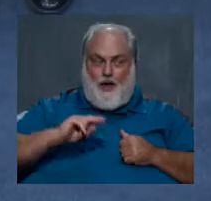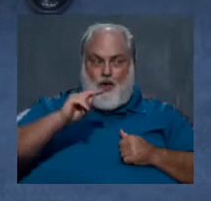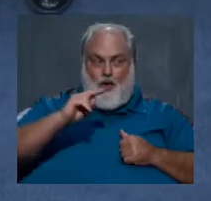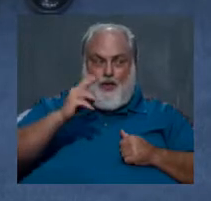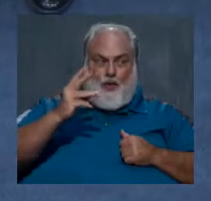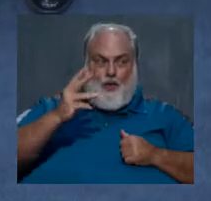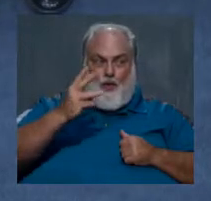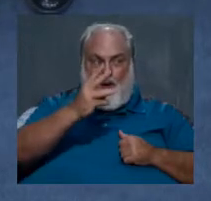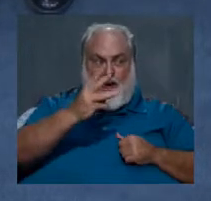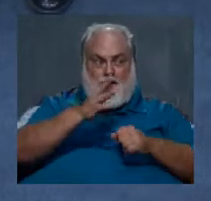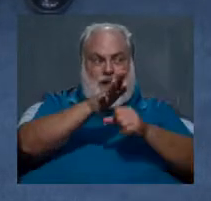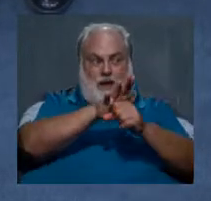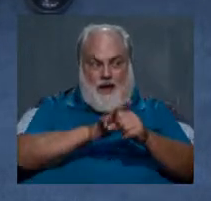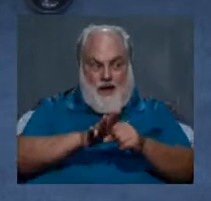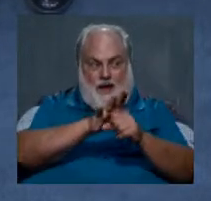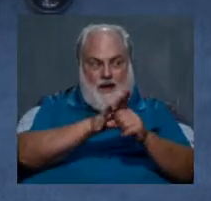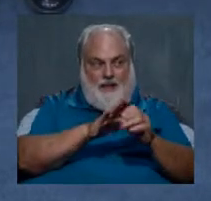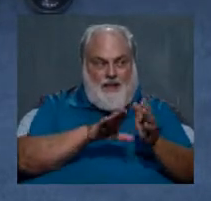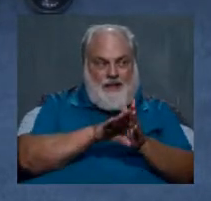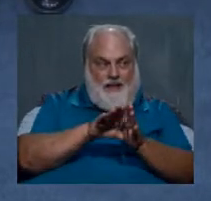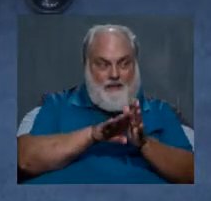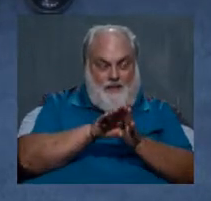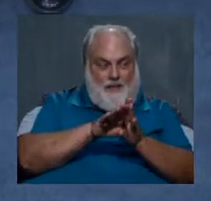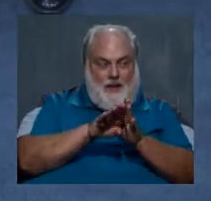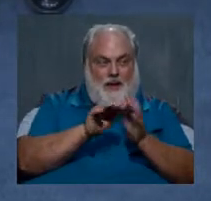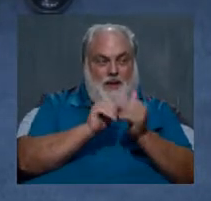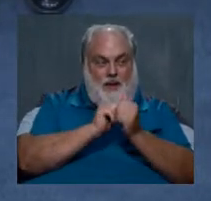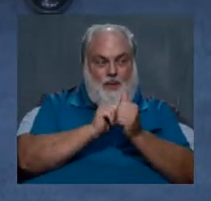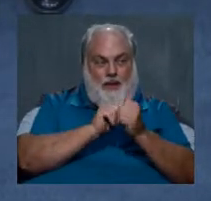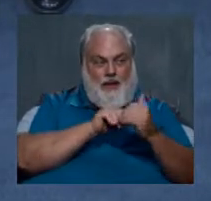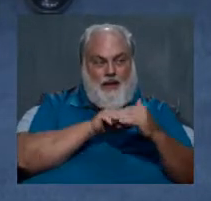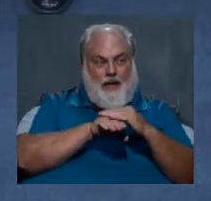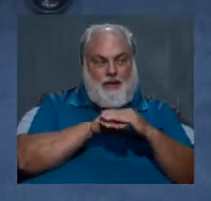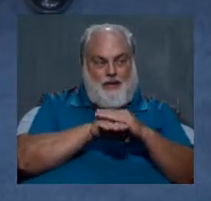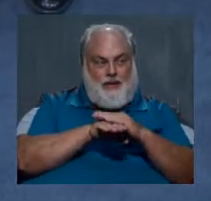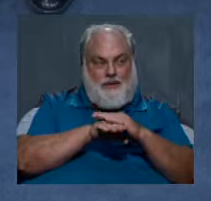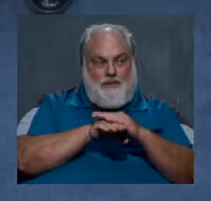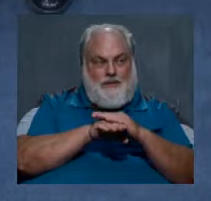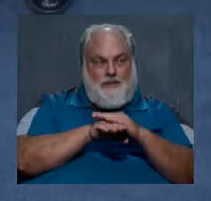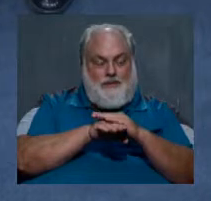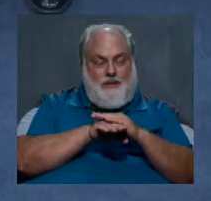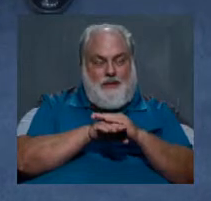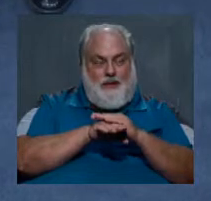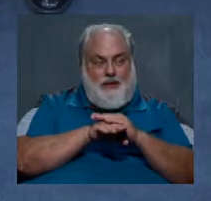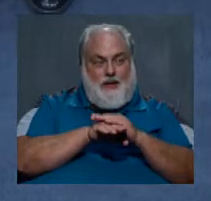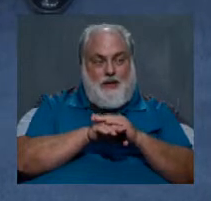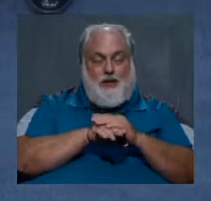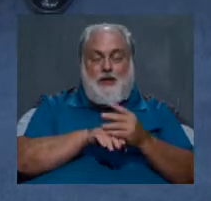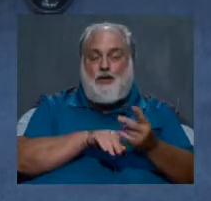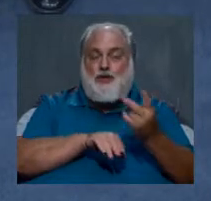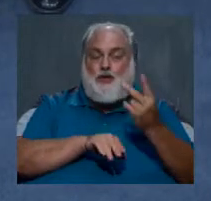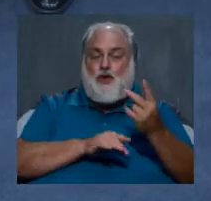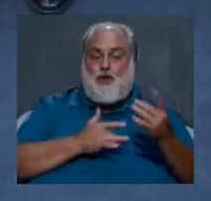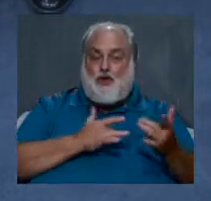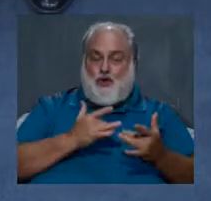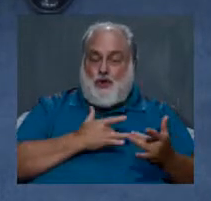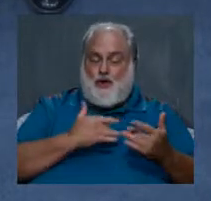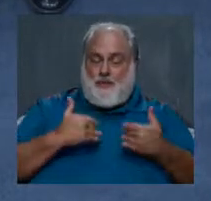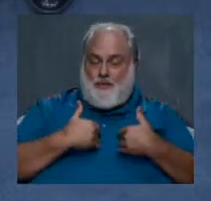northwest part of the development, right there at the entrance. I have two concerns that relate to privacy and